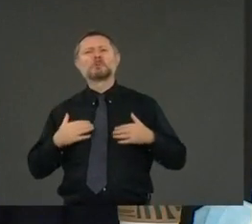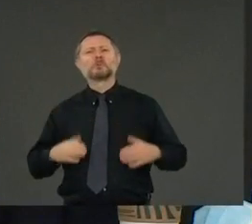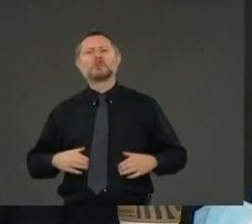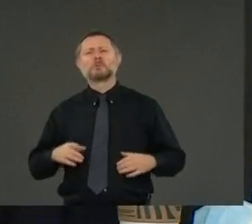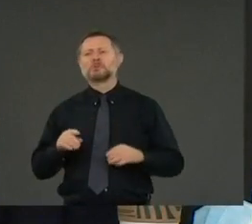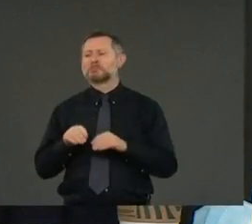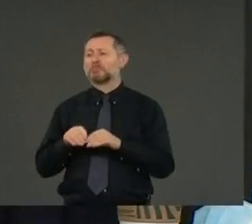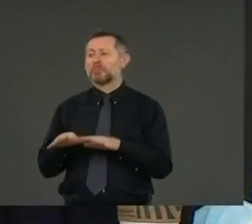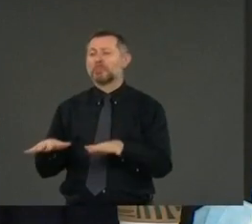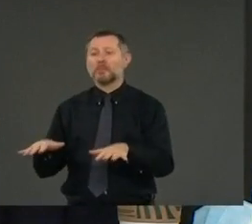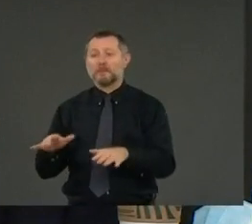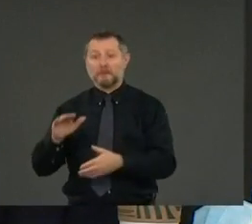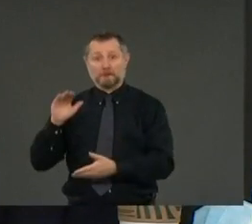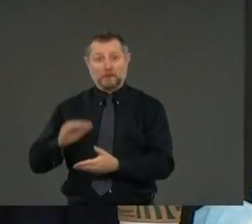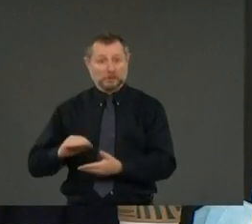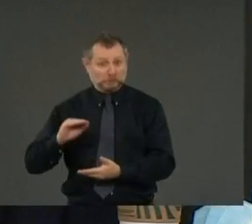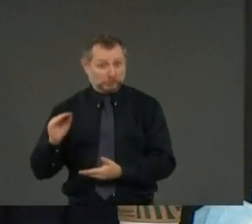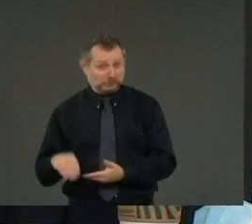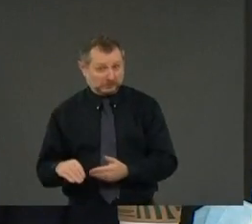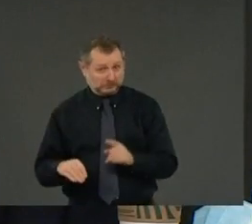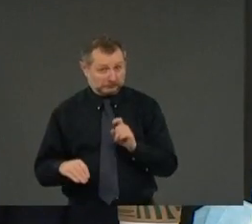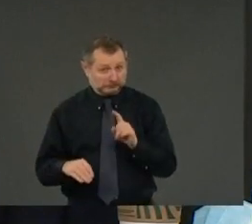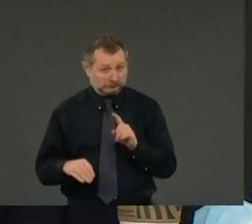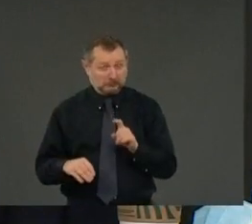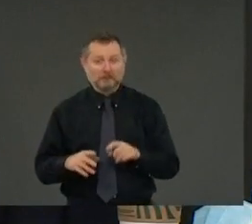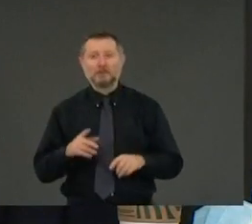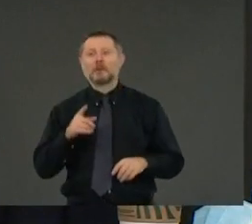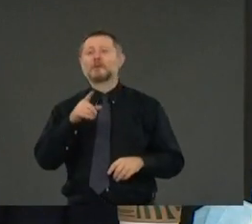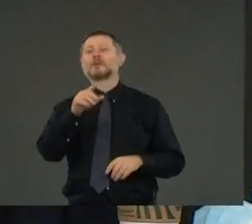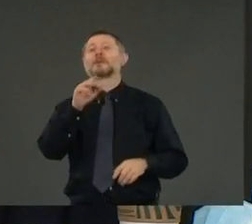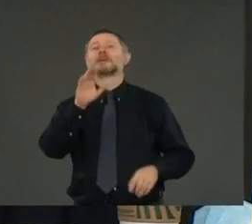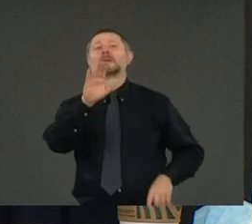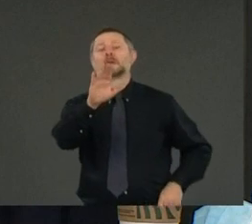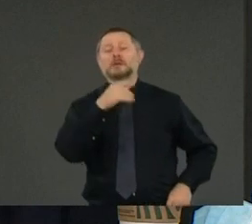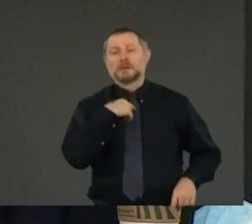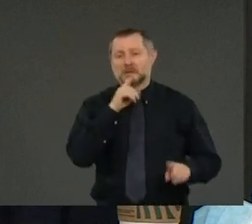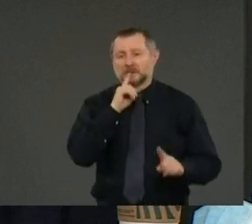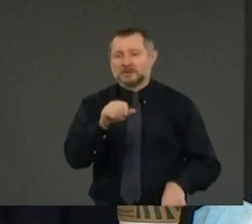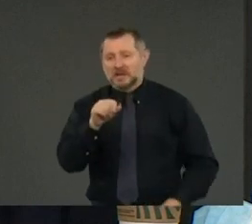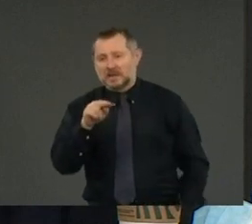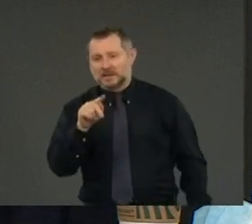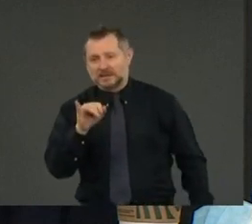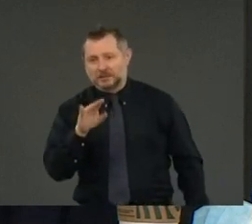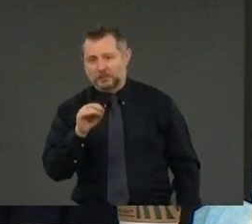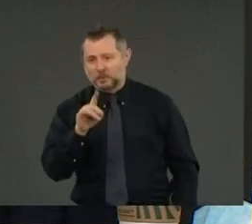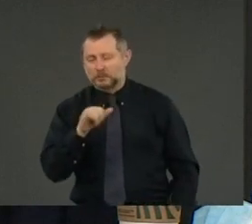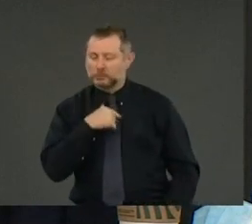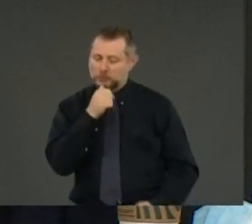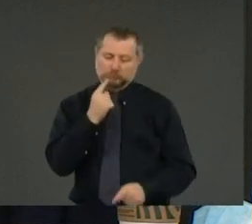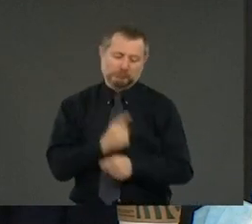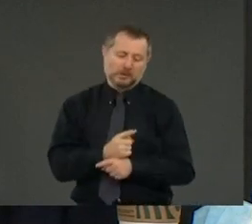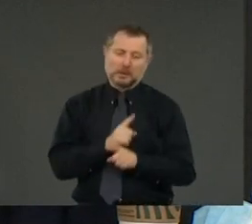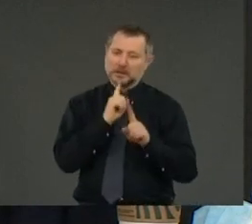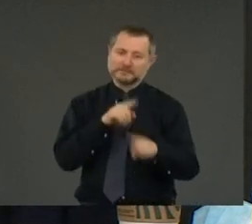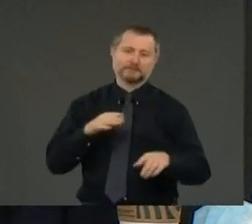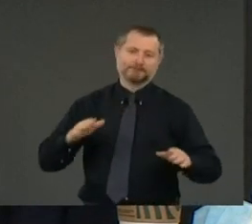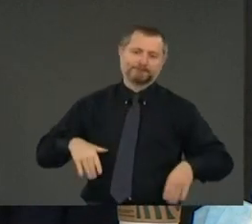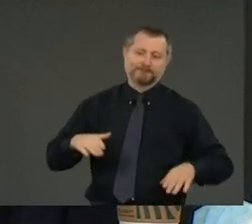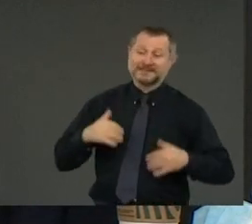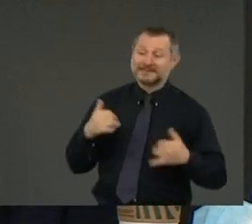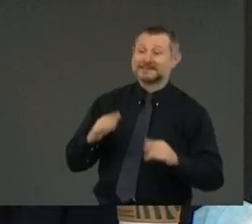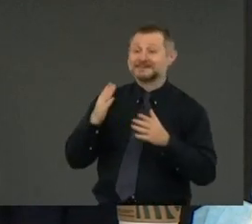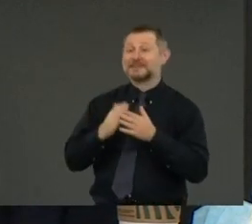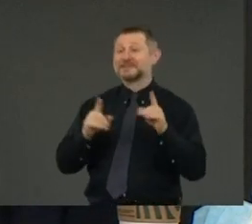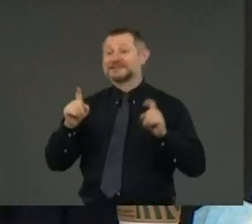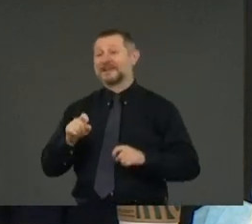cases? So on two parts. One, on the issue of the antibodies, we don't have an answer yet. There are multiple different tests. The scientists, I was speaking to